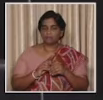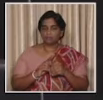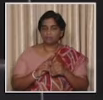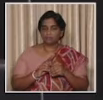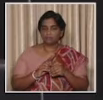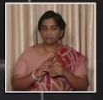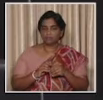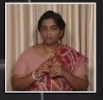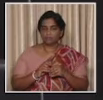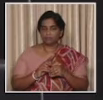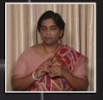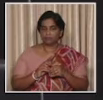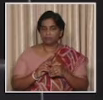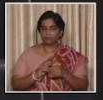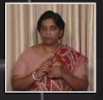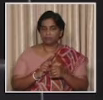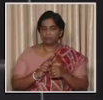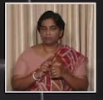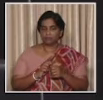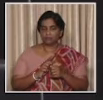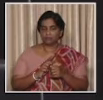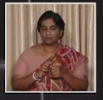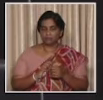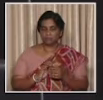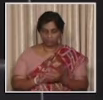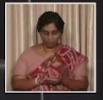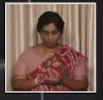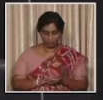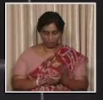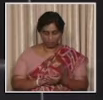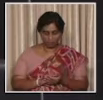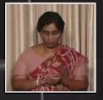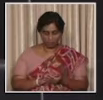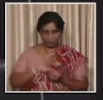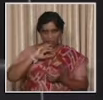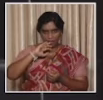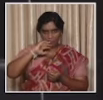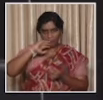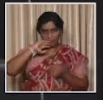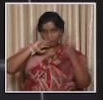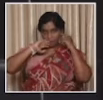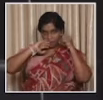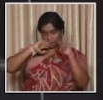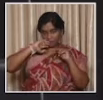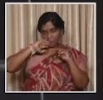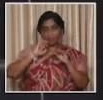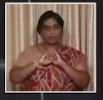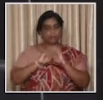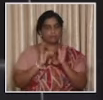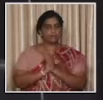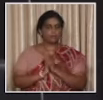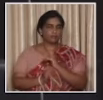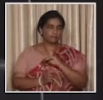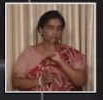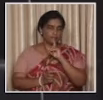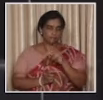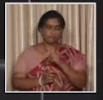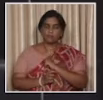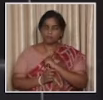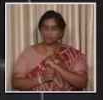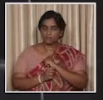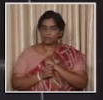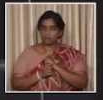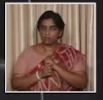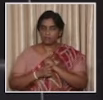right, okay. So the with those matters, I would like to also